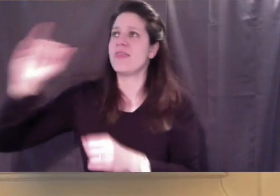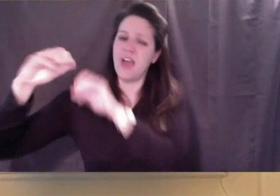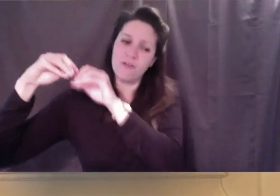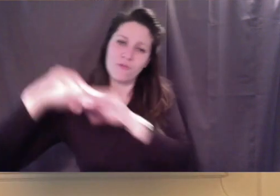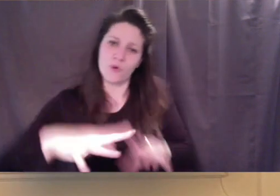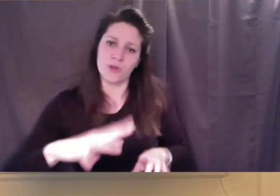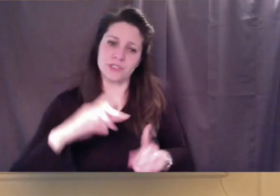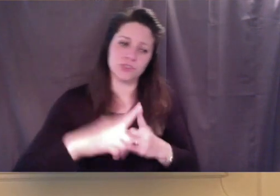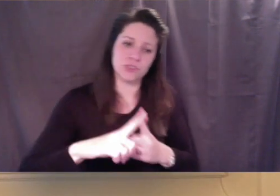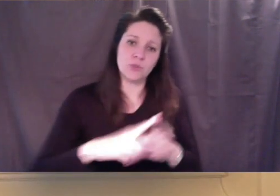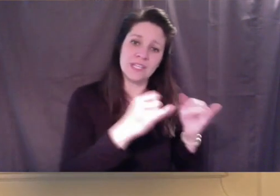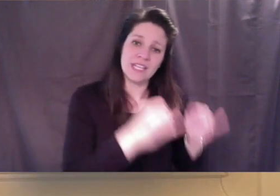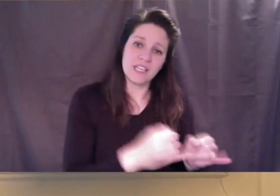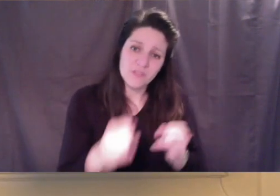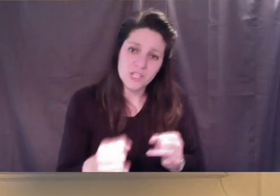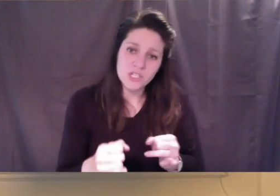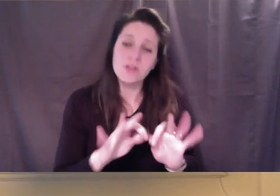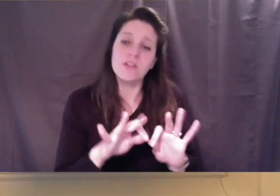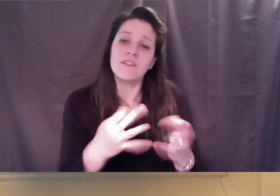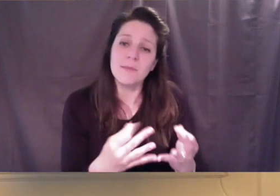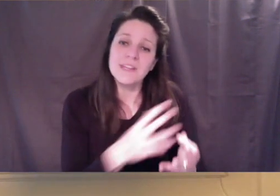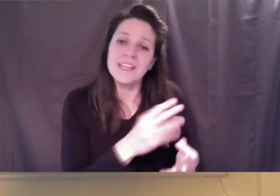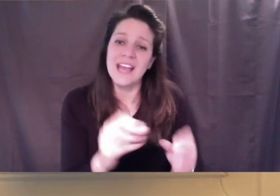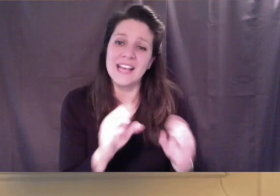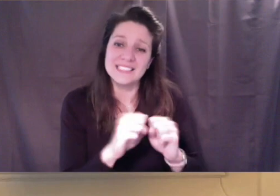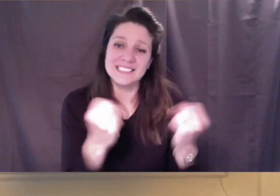of the individual, the family, and the society.